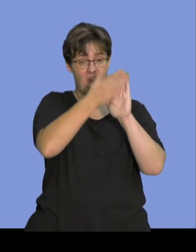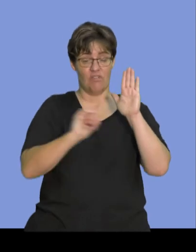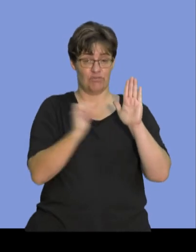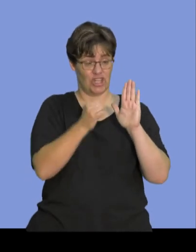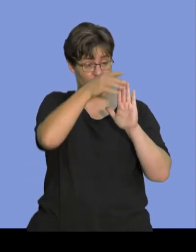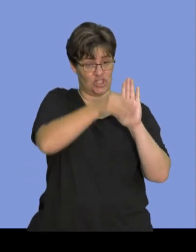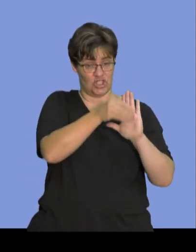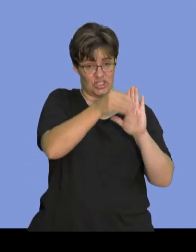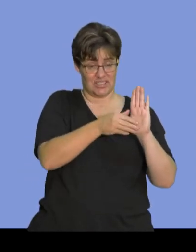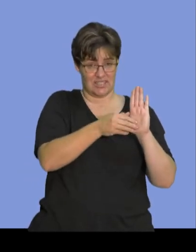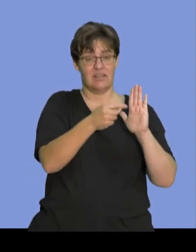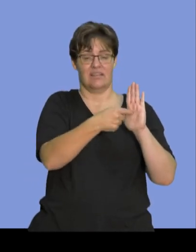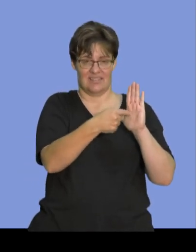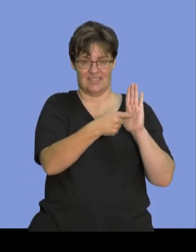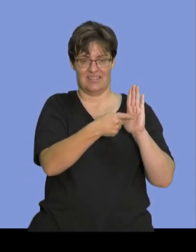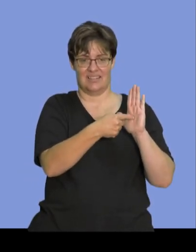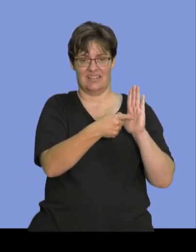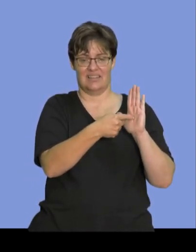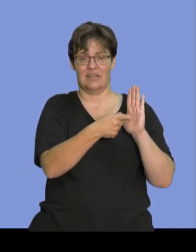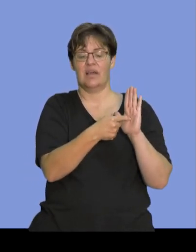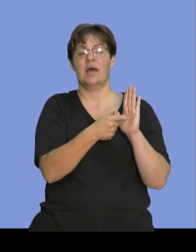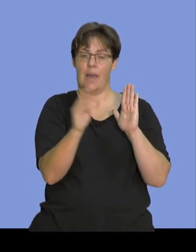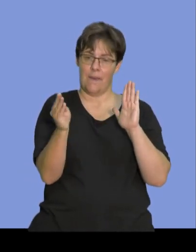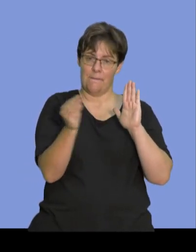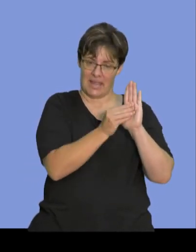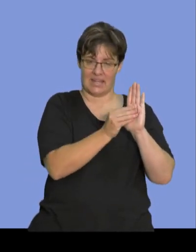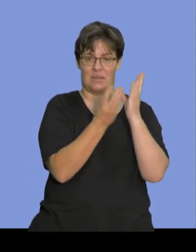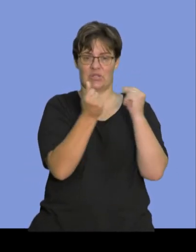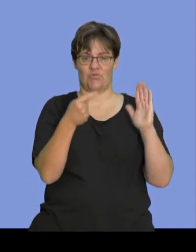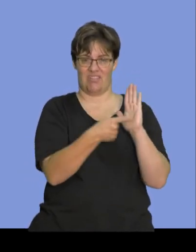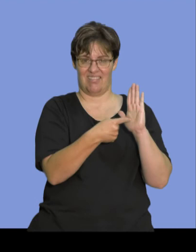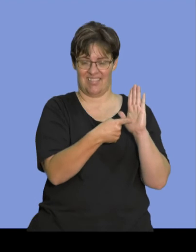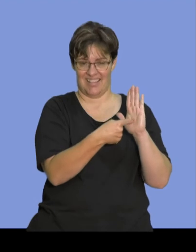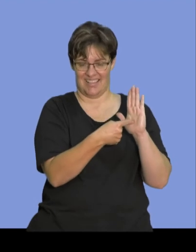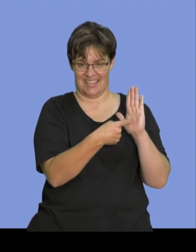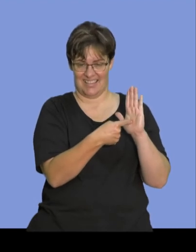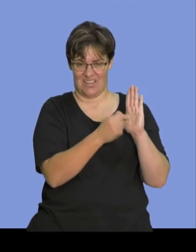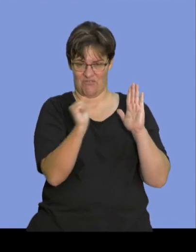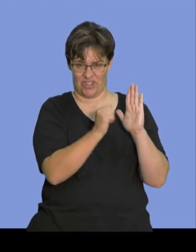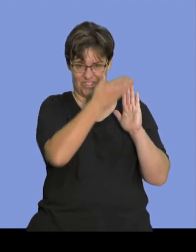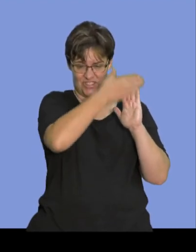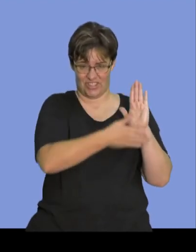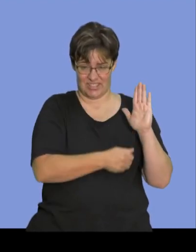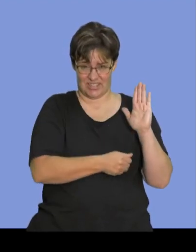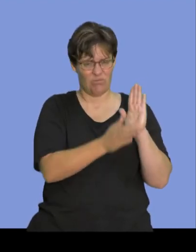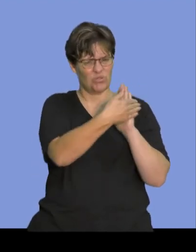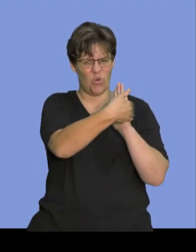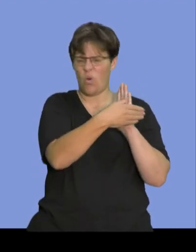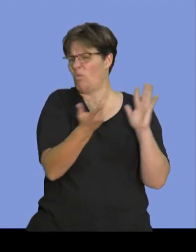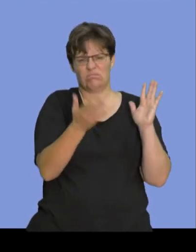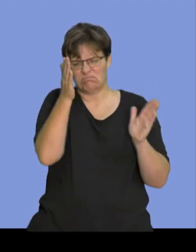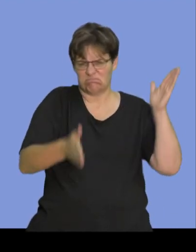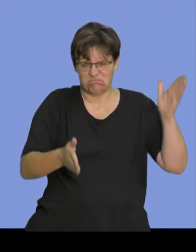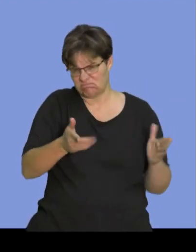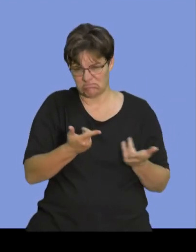of the fridge in itself, again, is a magnetic material, okay? So what is actually happening